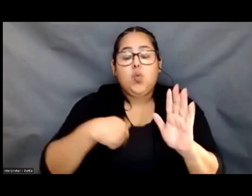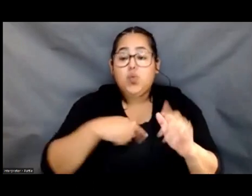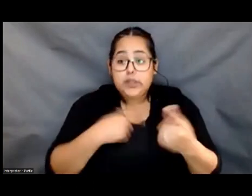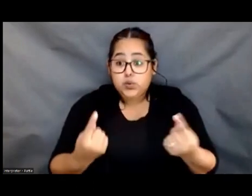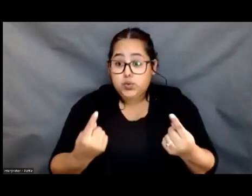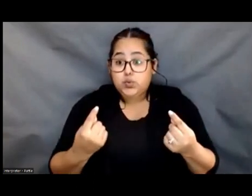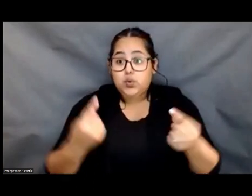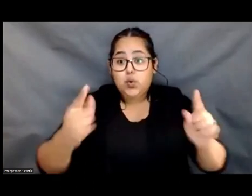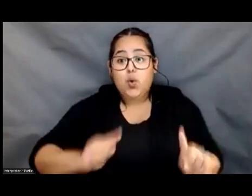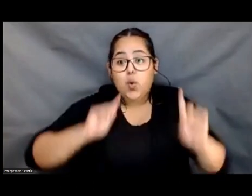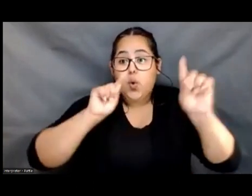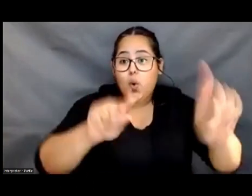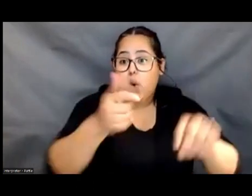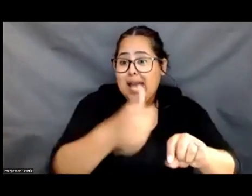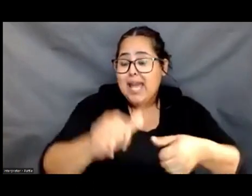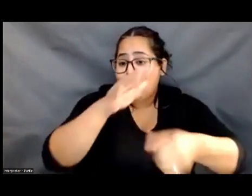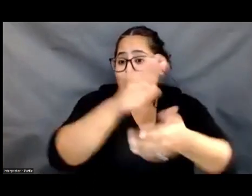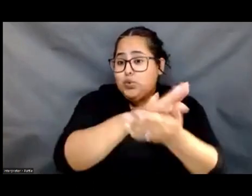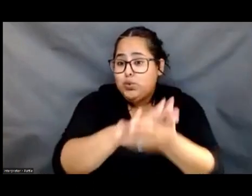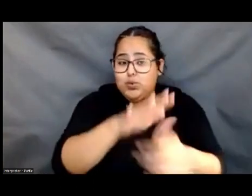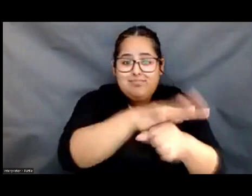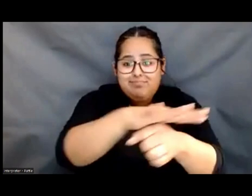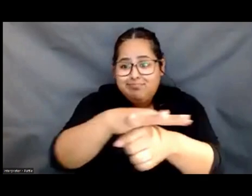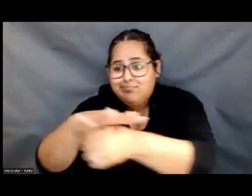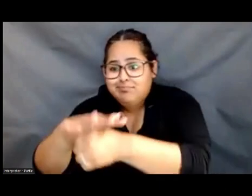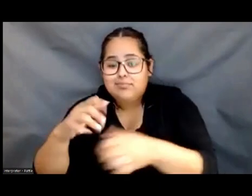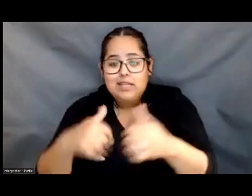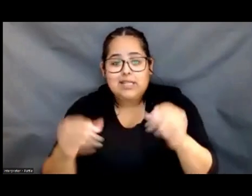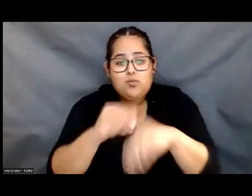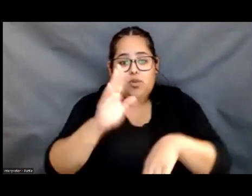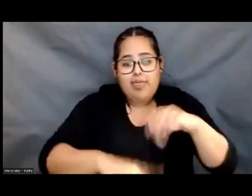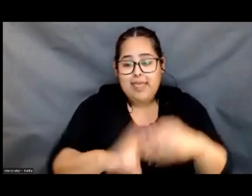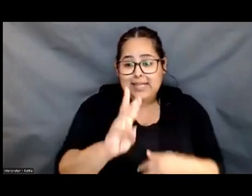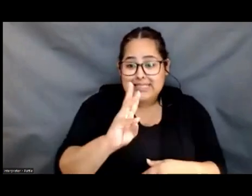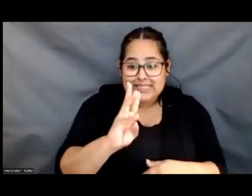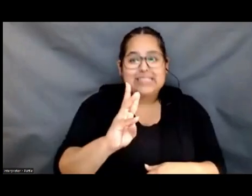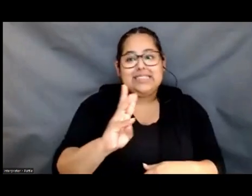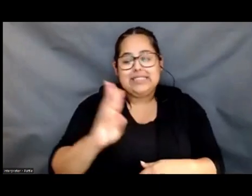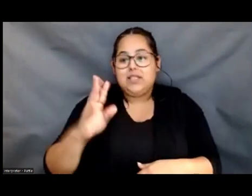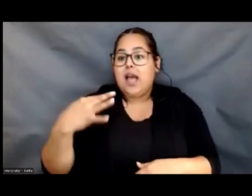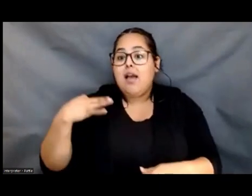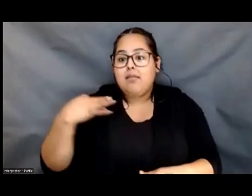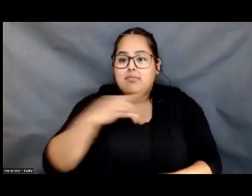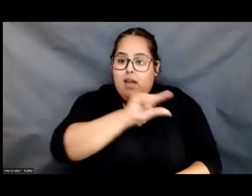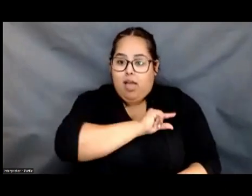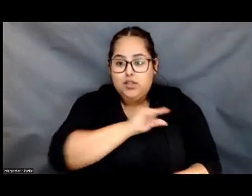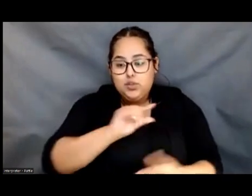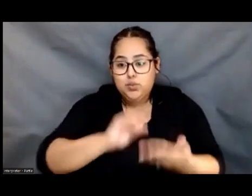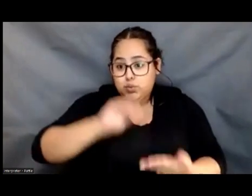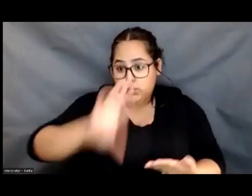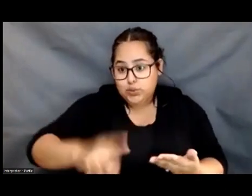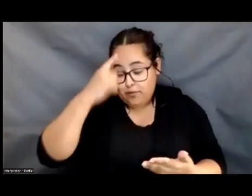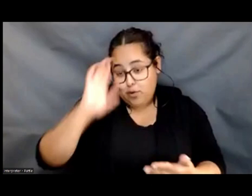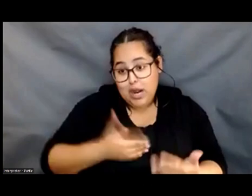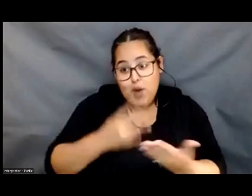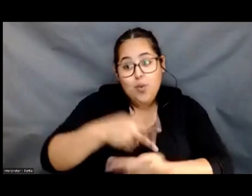to any school sites that has more than 6 eligible students who are eligible for our program. So that's